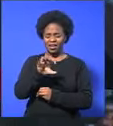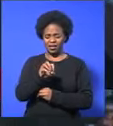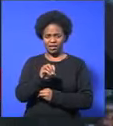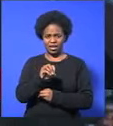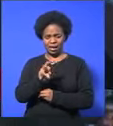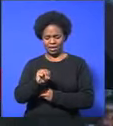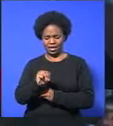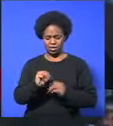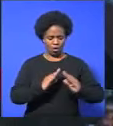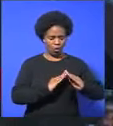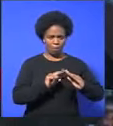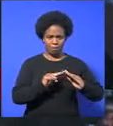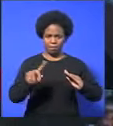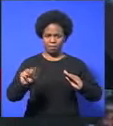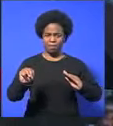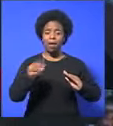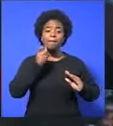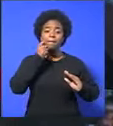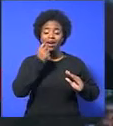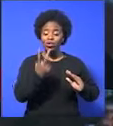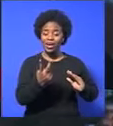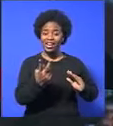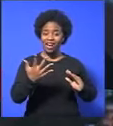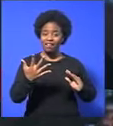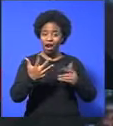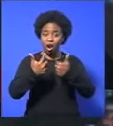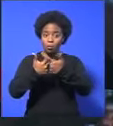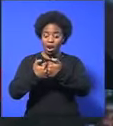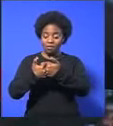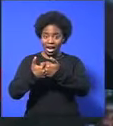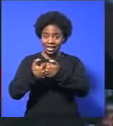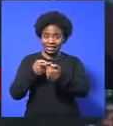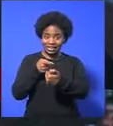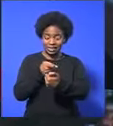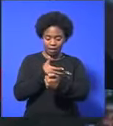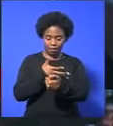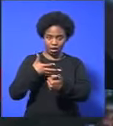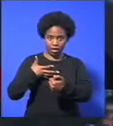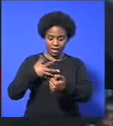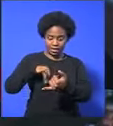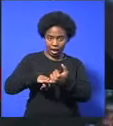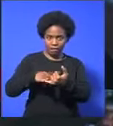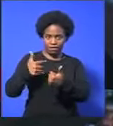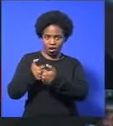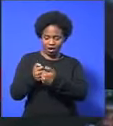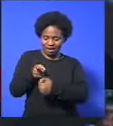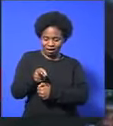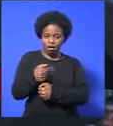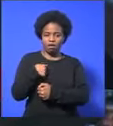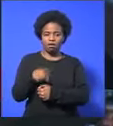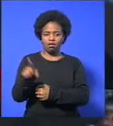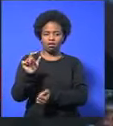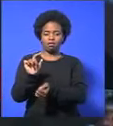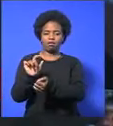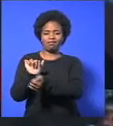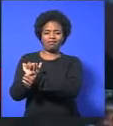from her home. A 25-year-old man, the boyfriend of Stacey's mother, has been taken into custody. Now, the people of Mitchell's Plain are so